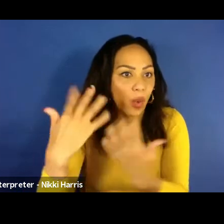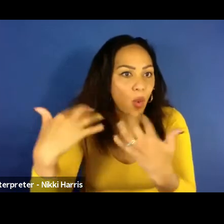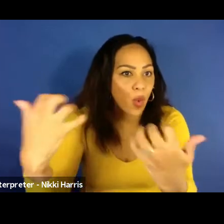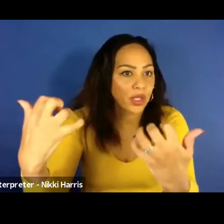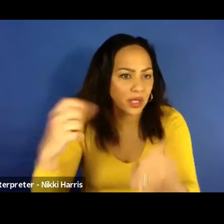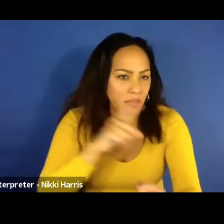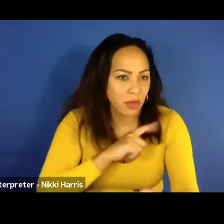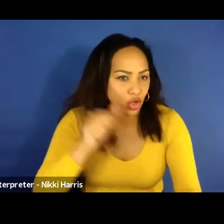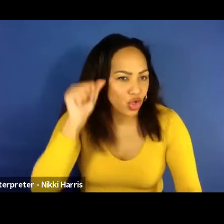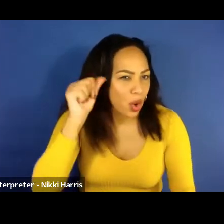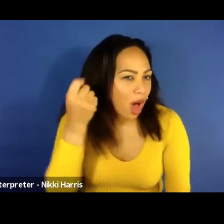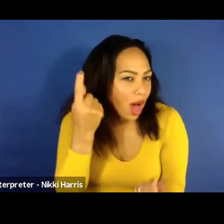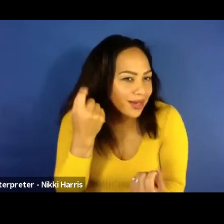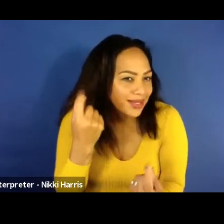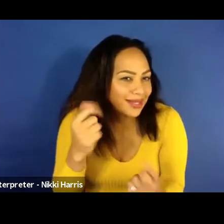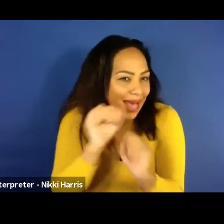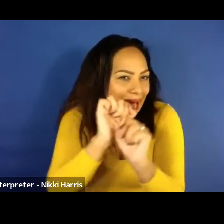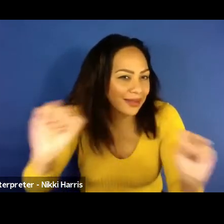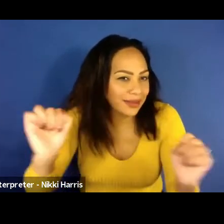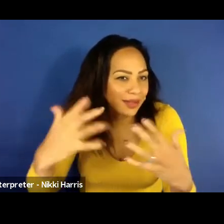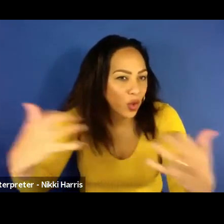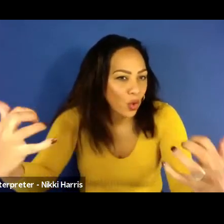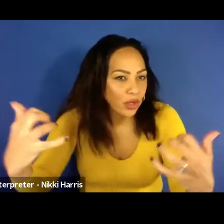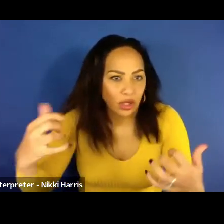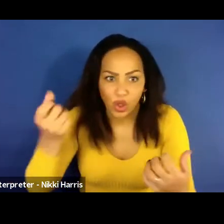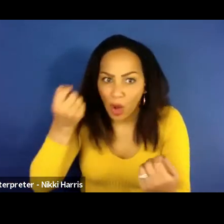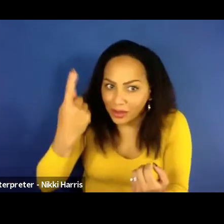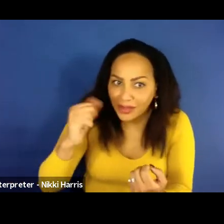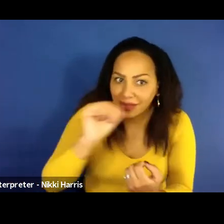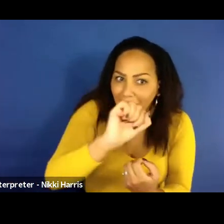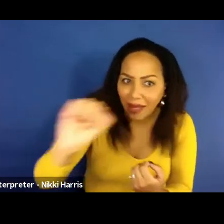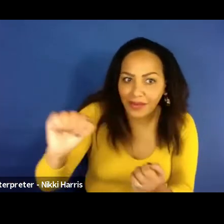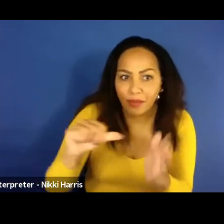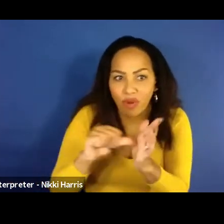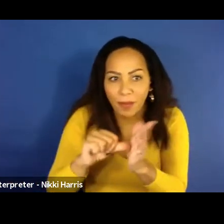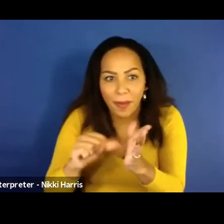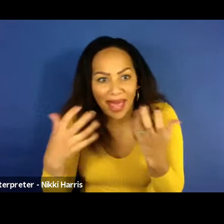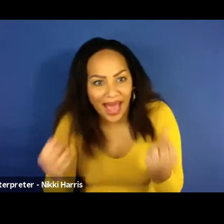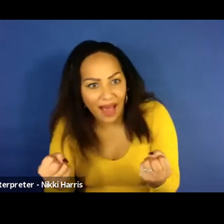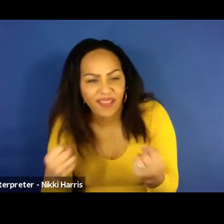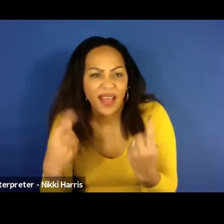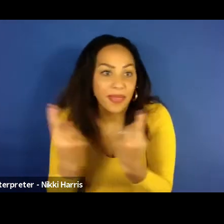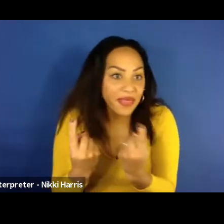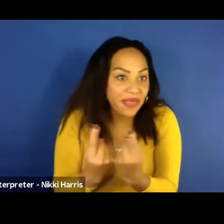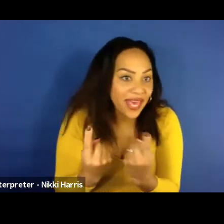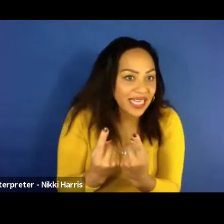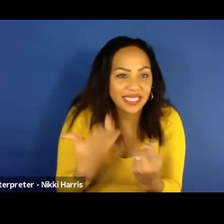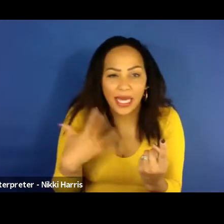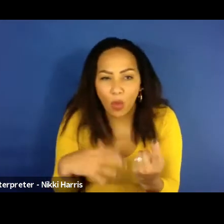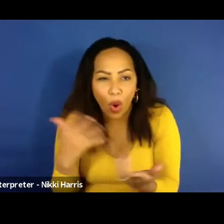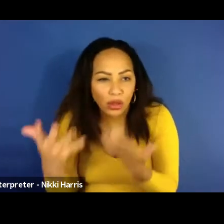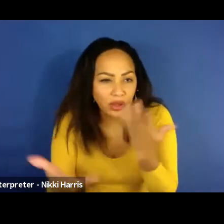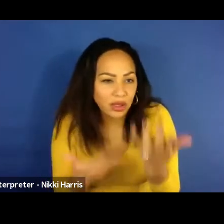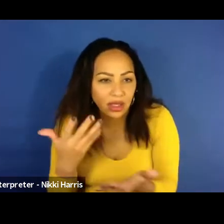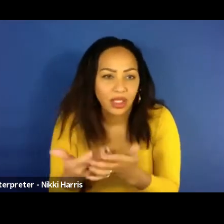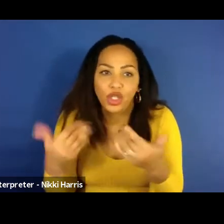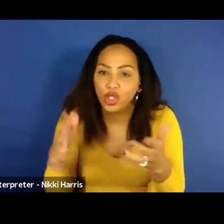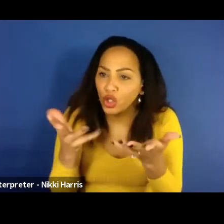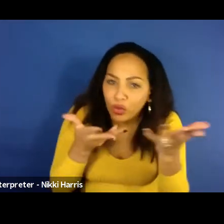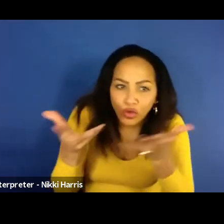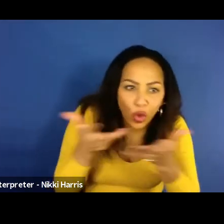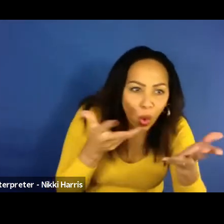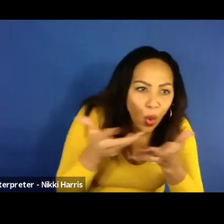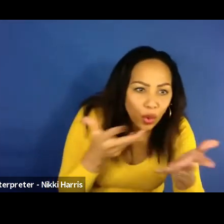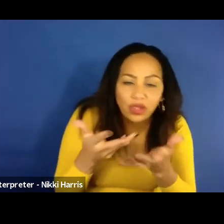is. You understand the problem they have. You understand the things that they want from the idea because you've talked to them, you've invested them